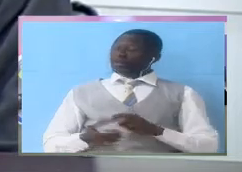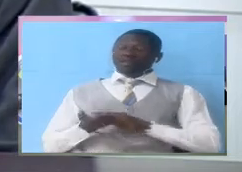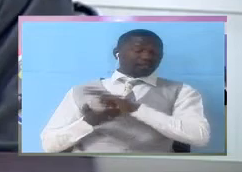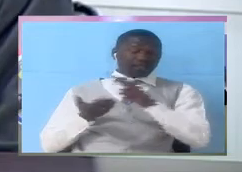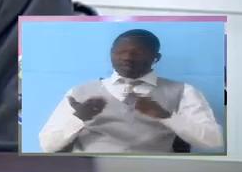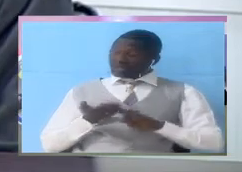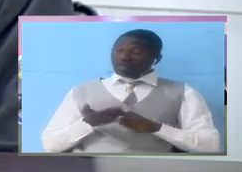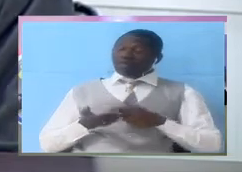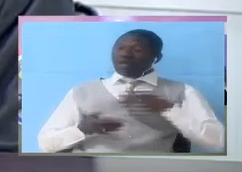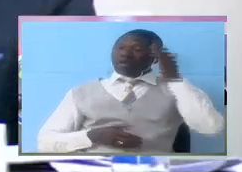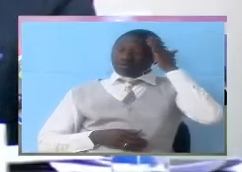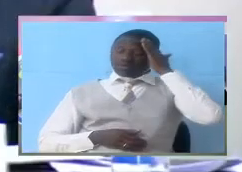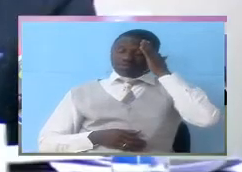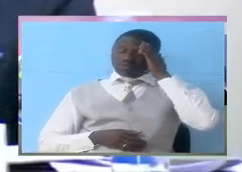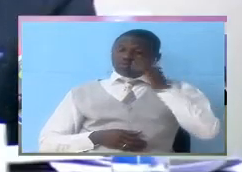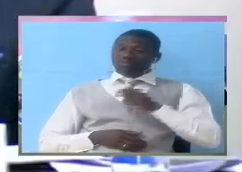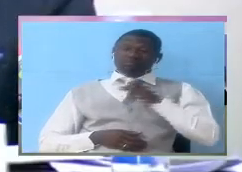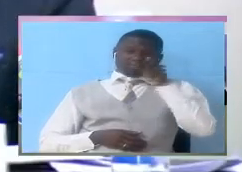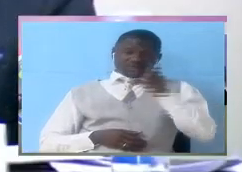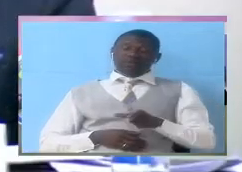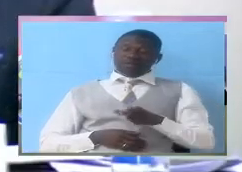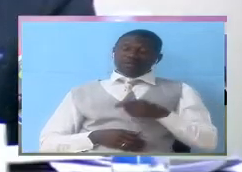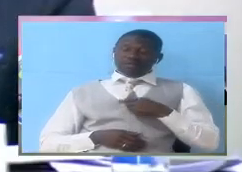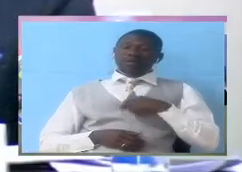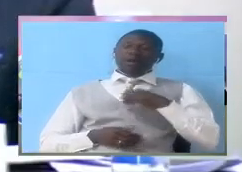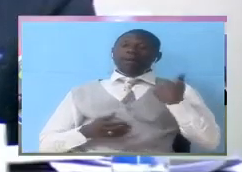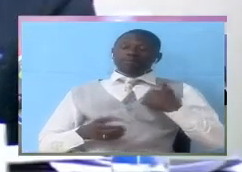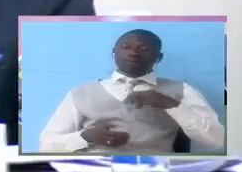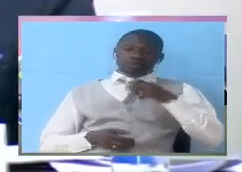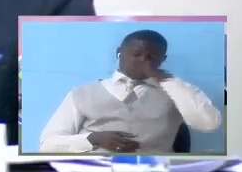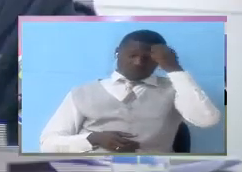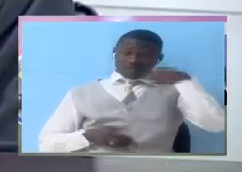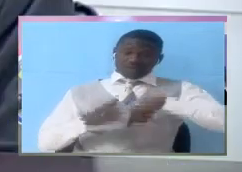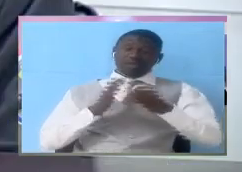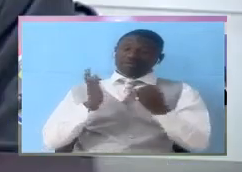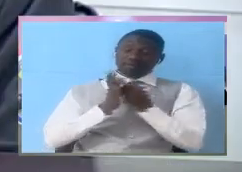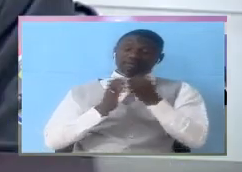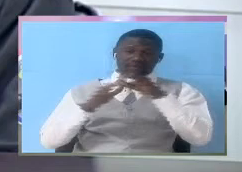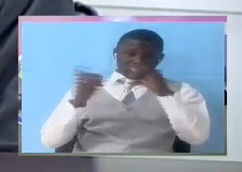nekkine am na ñenn ño xamne nek nañ ci panel bobu xamna len.